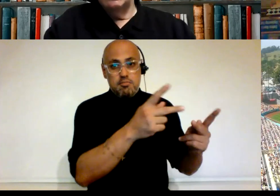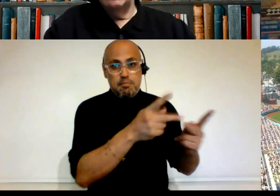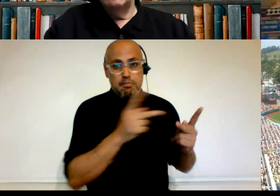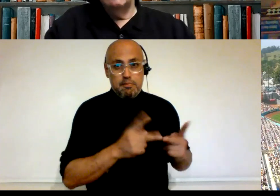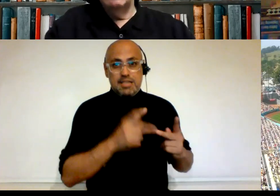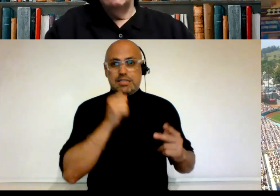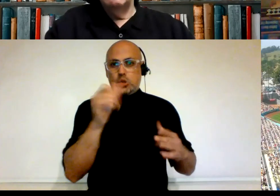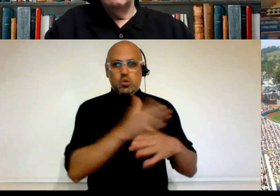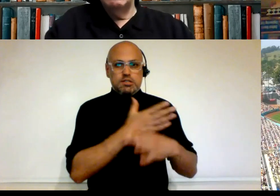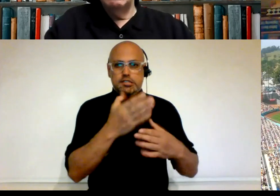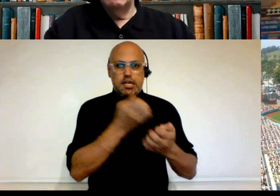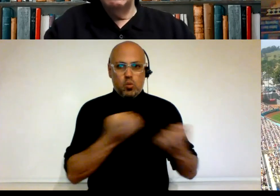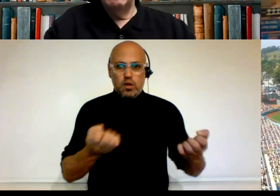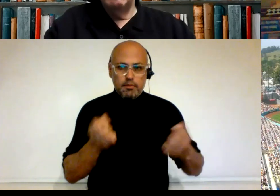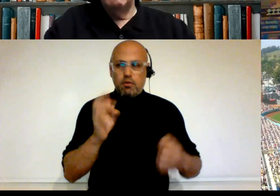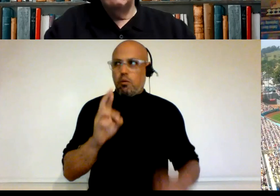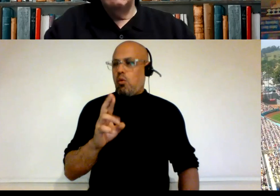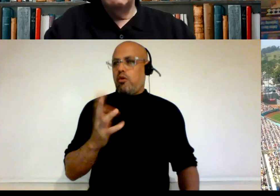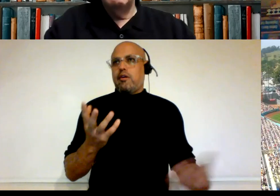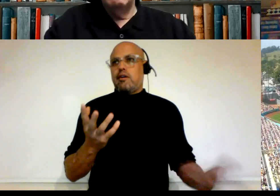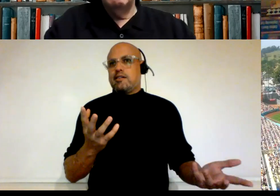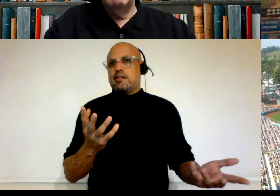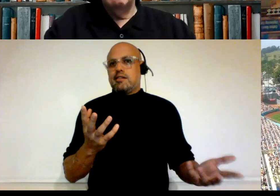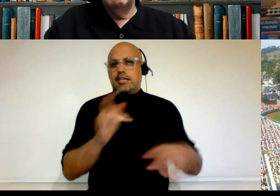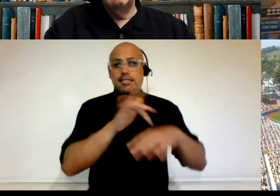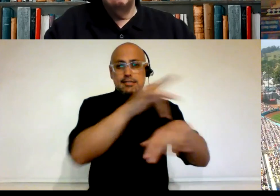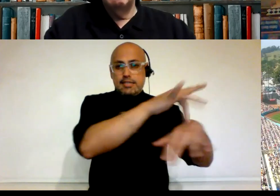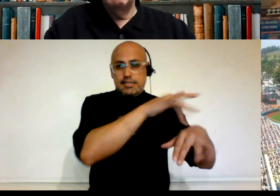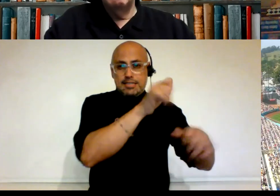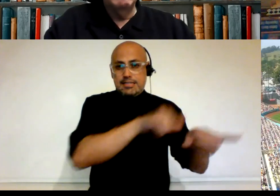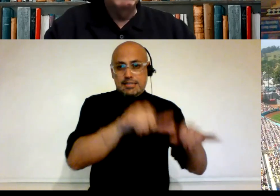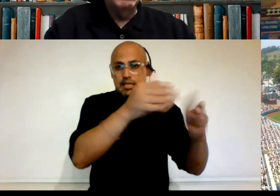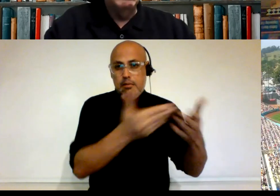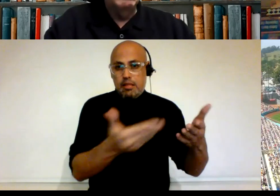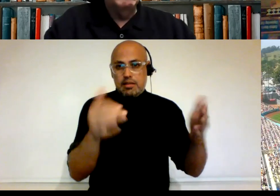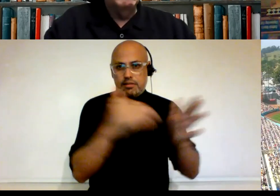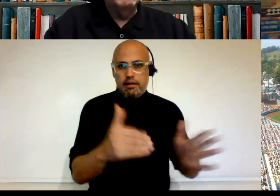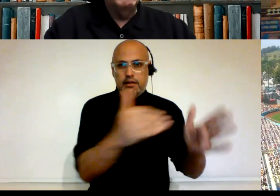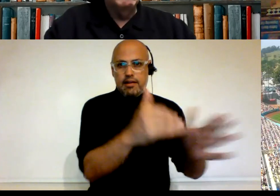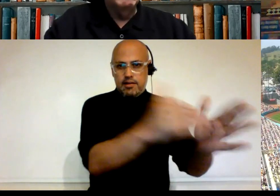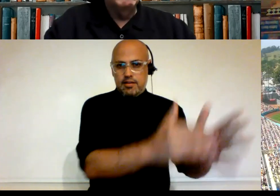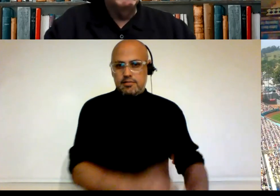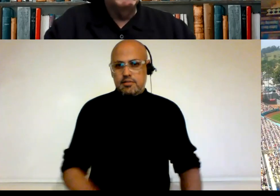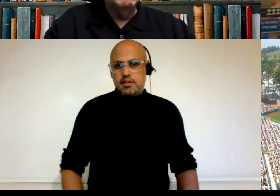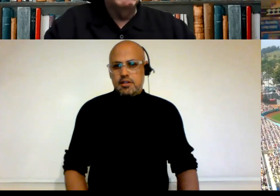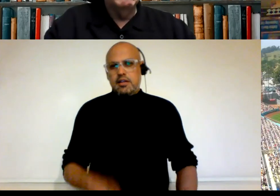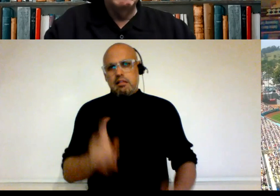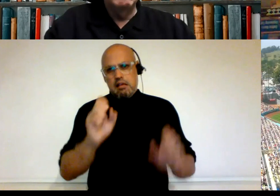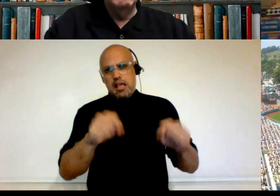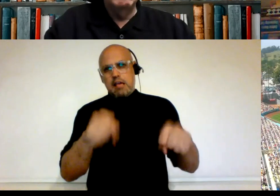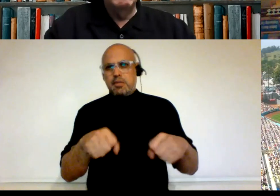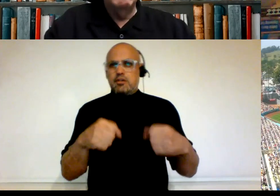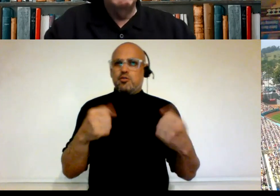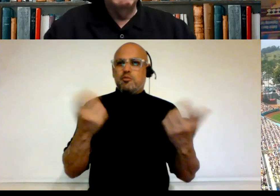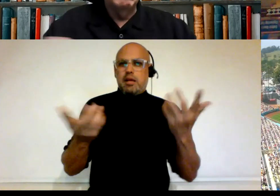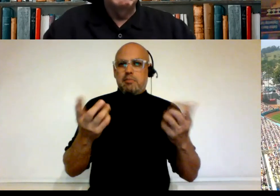equipment or touching the same things over and over again. They'll be able to check out a jump rope and